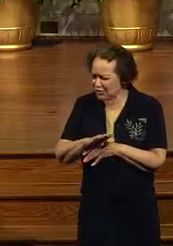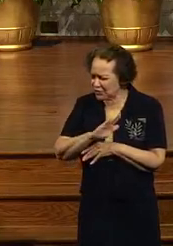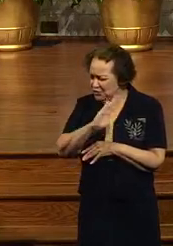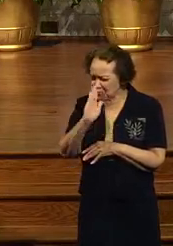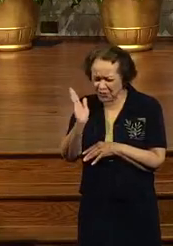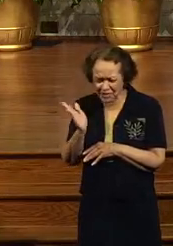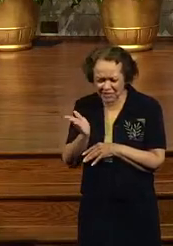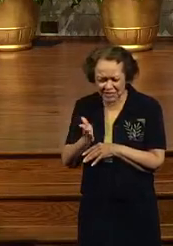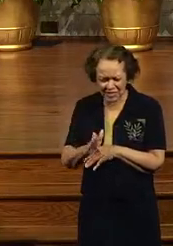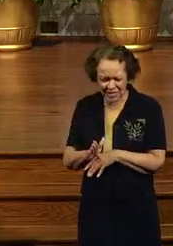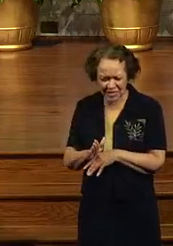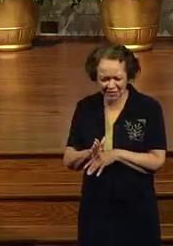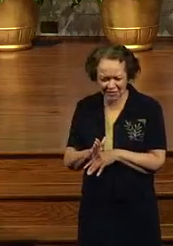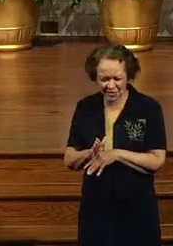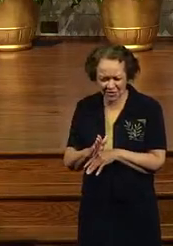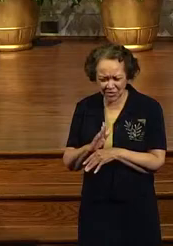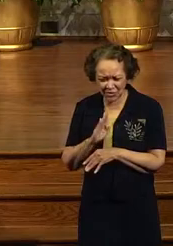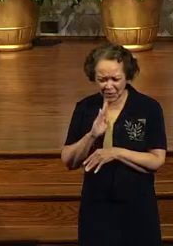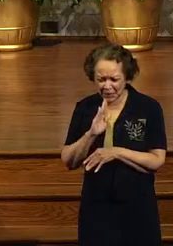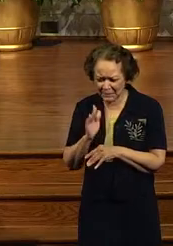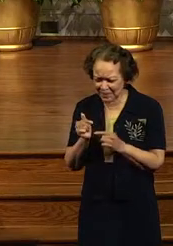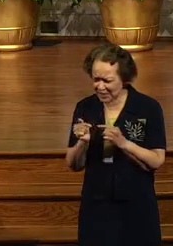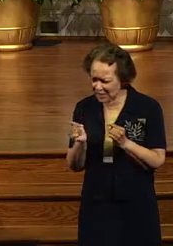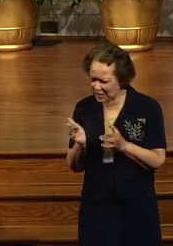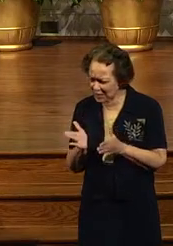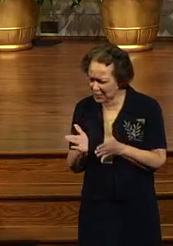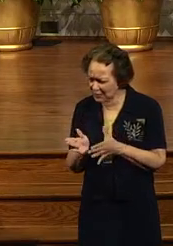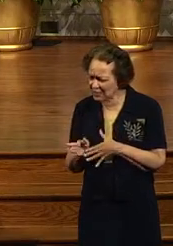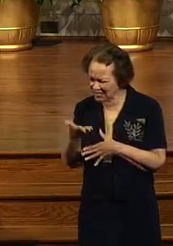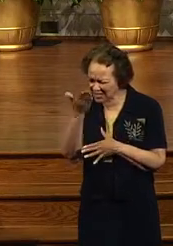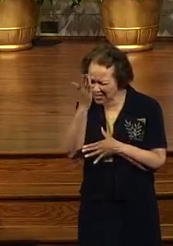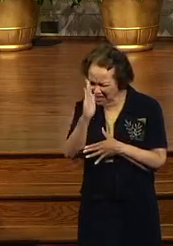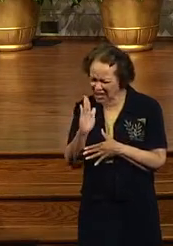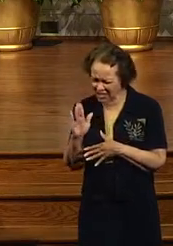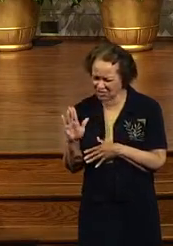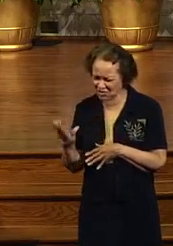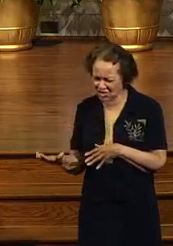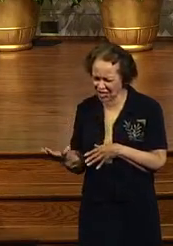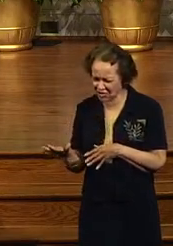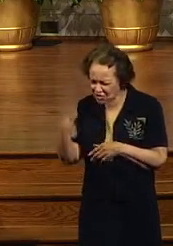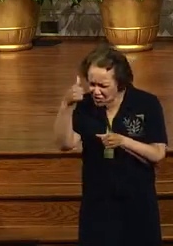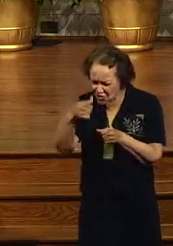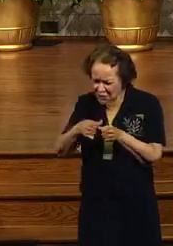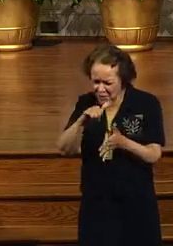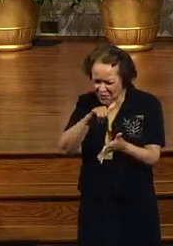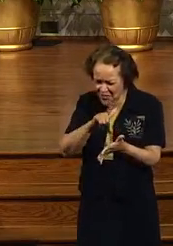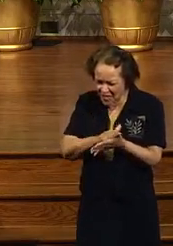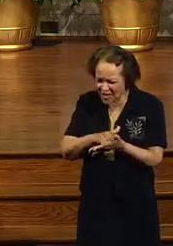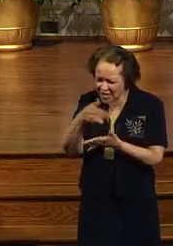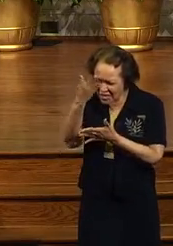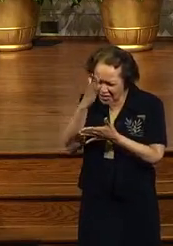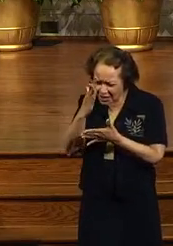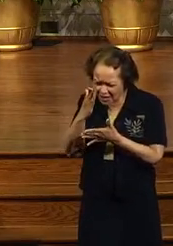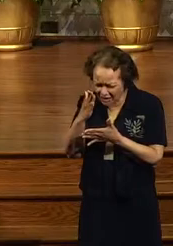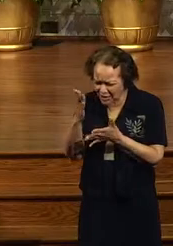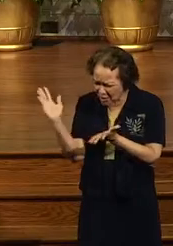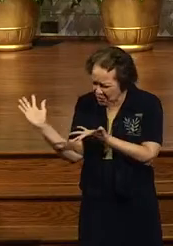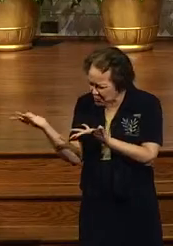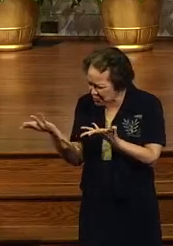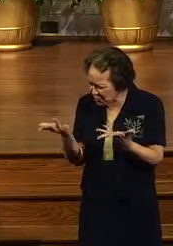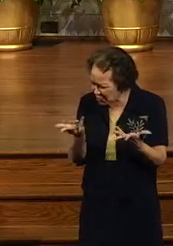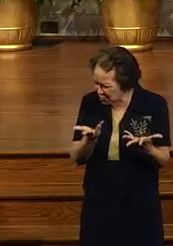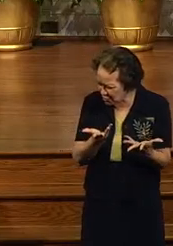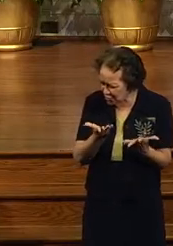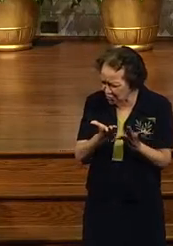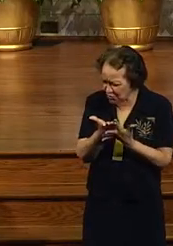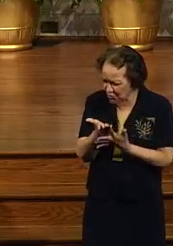anything. But look at God. Do I have a witness in here? God brought you through anyhow. He is a keeper, isn't